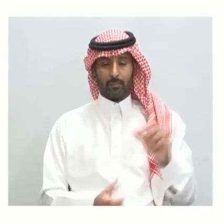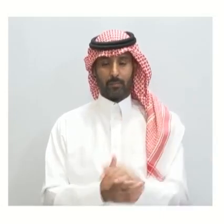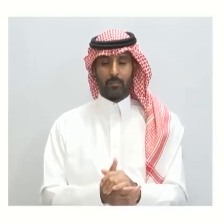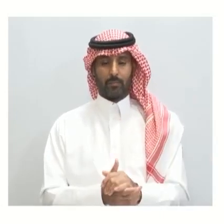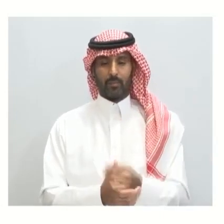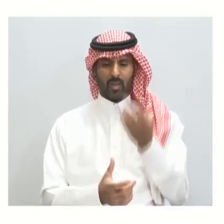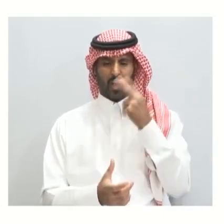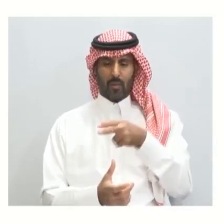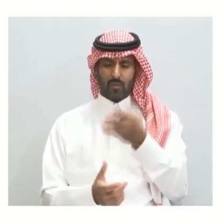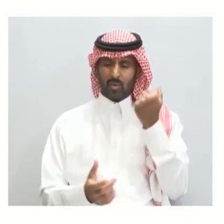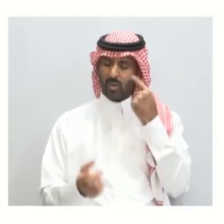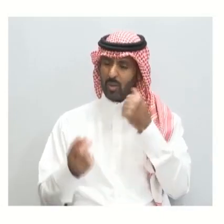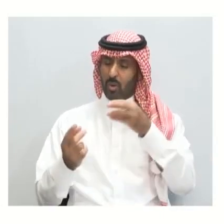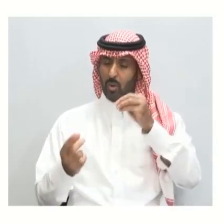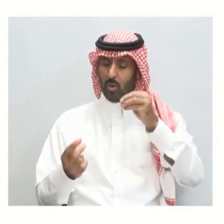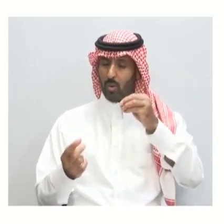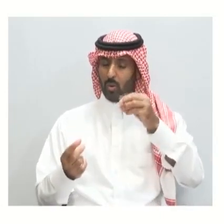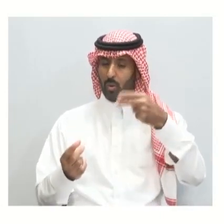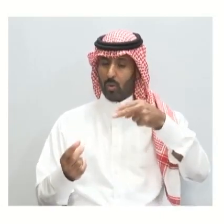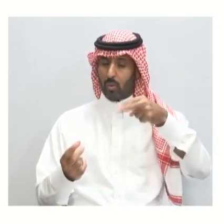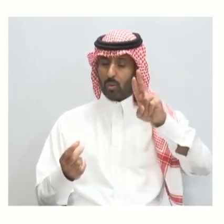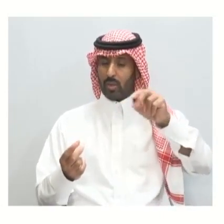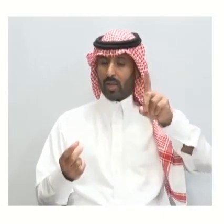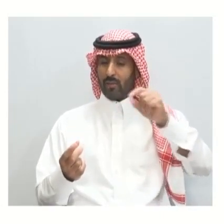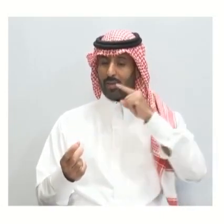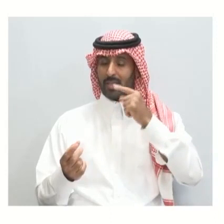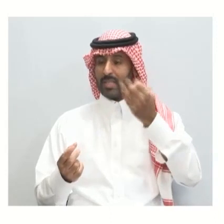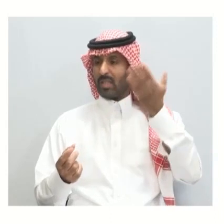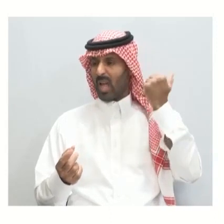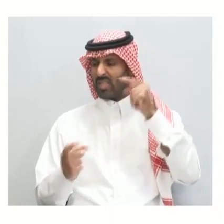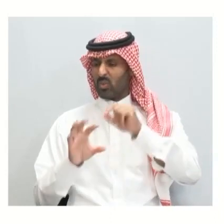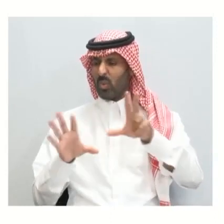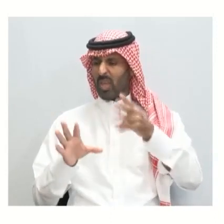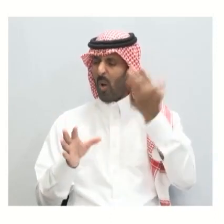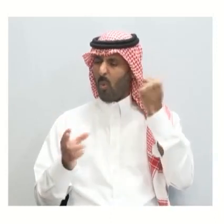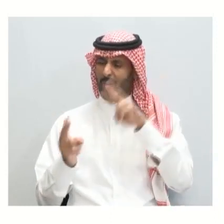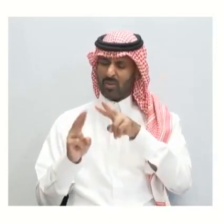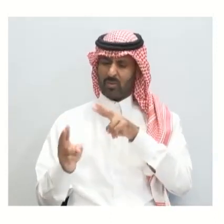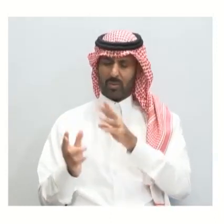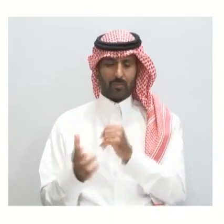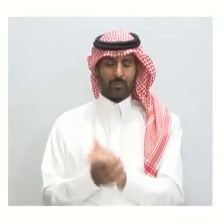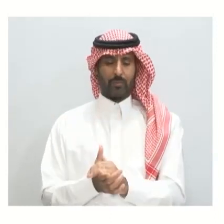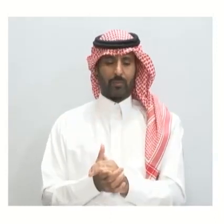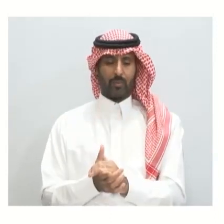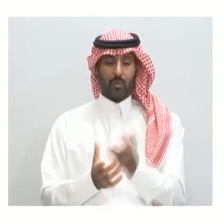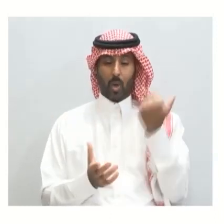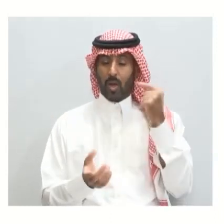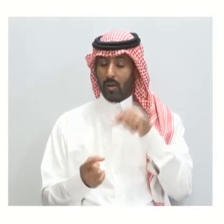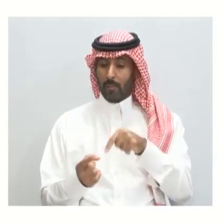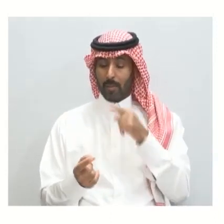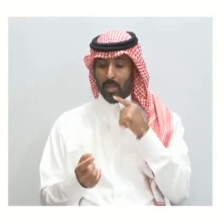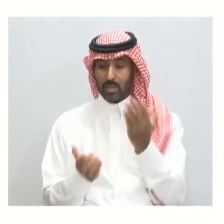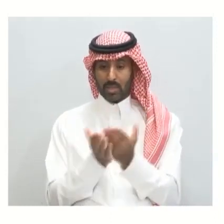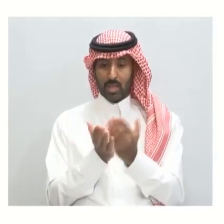I haven't seen Huda blank last week, so we have your period since last week. We have been studying for